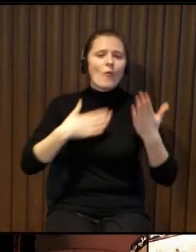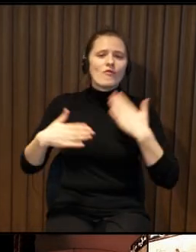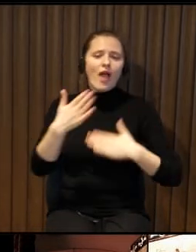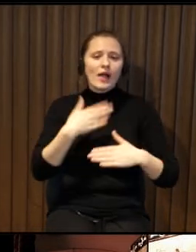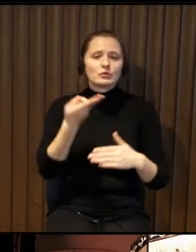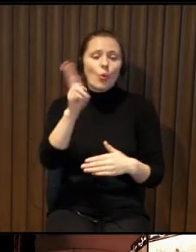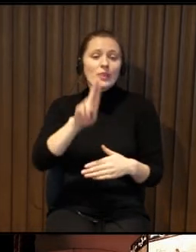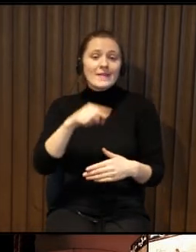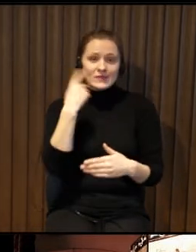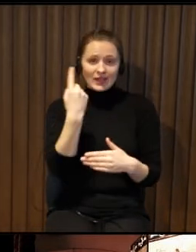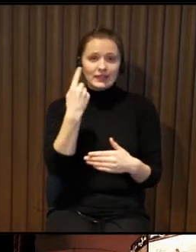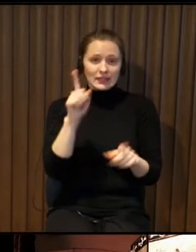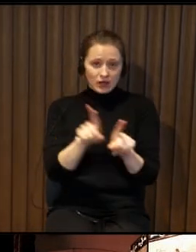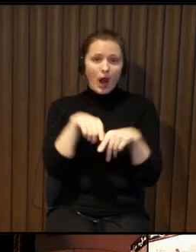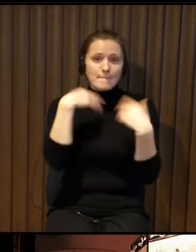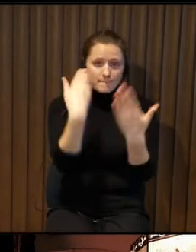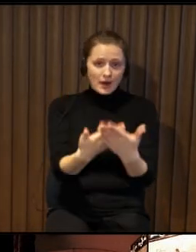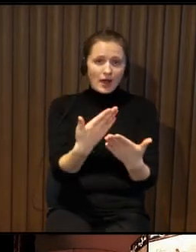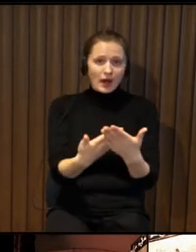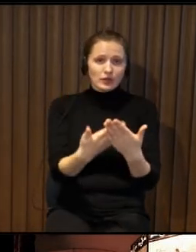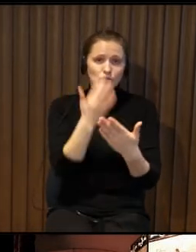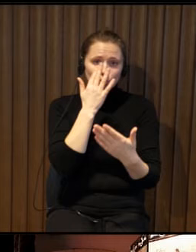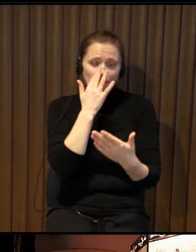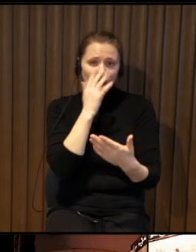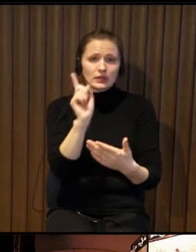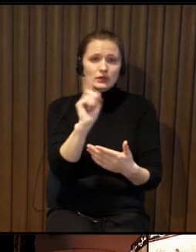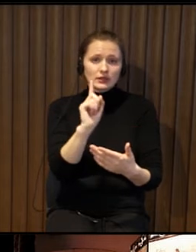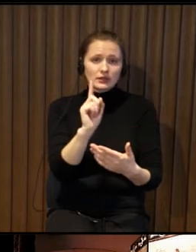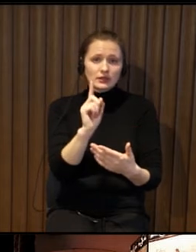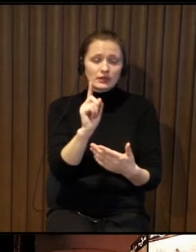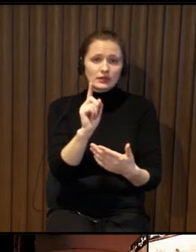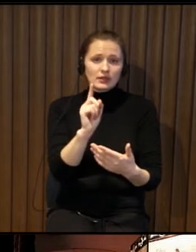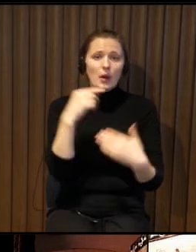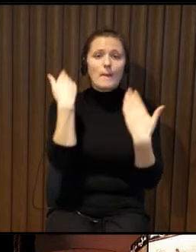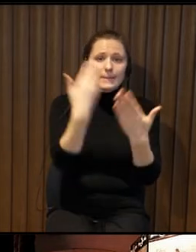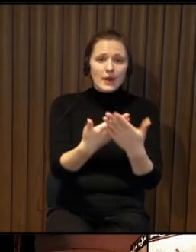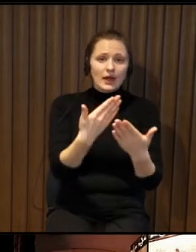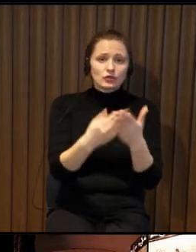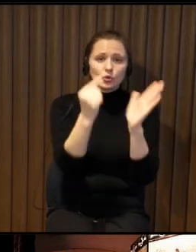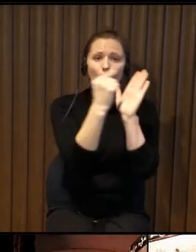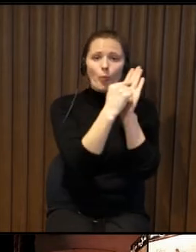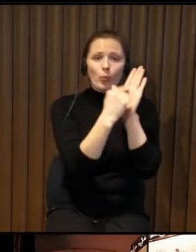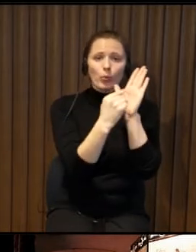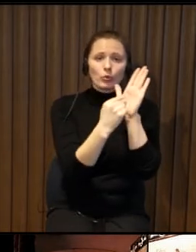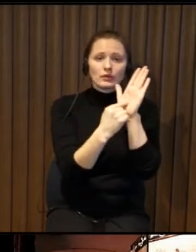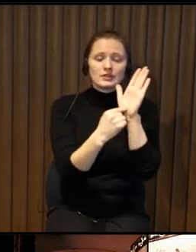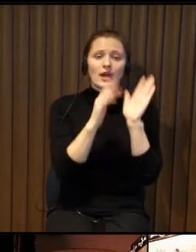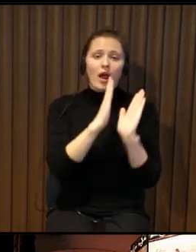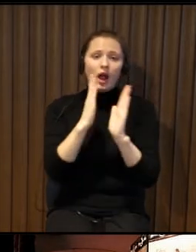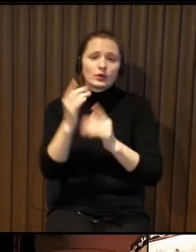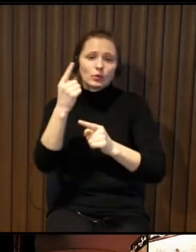use a multivariate scatterplot. Again and again, the pattern that emerges is what I have called the